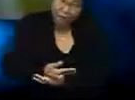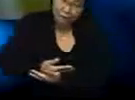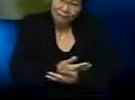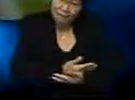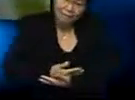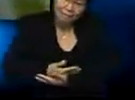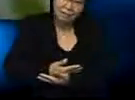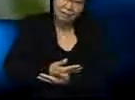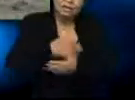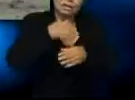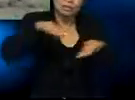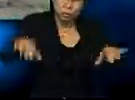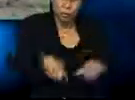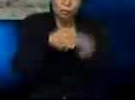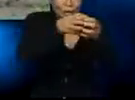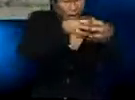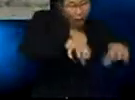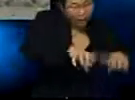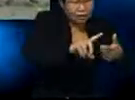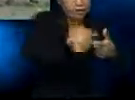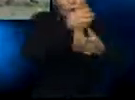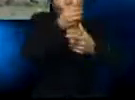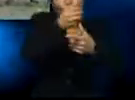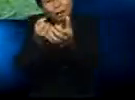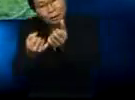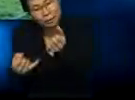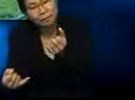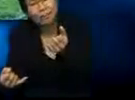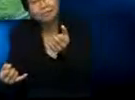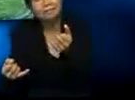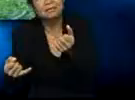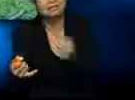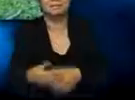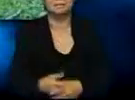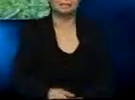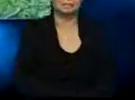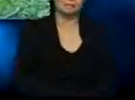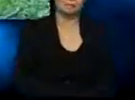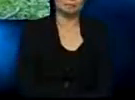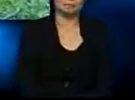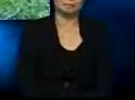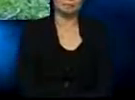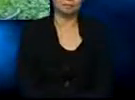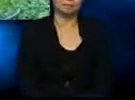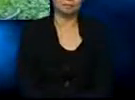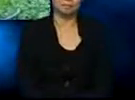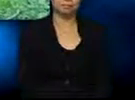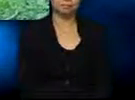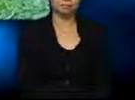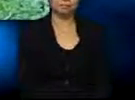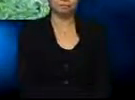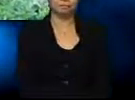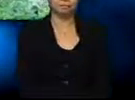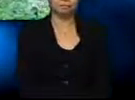They do this by laying eggs or giving birth.